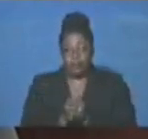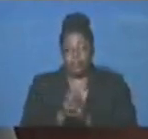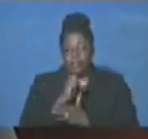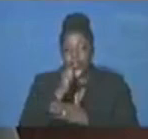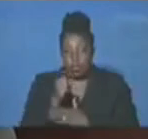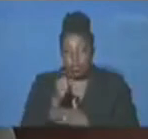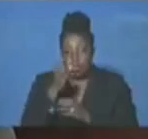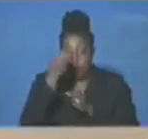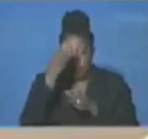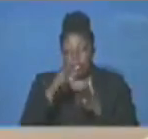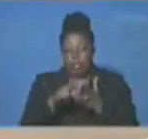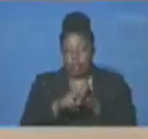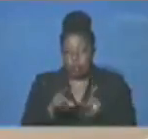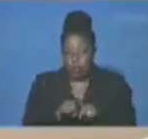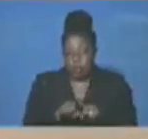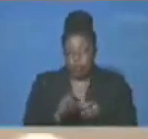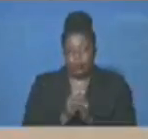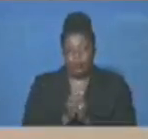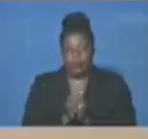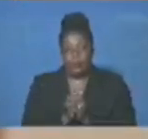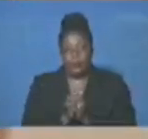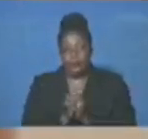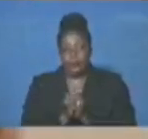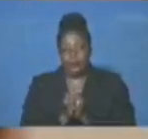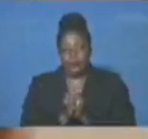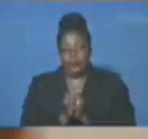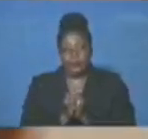make sure that they're in compliance with those rules too. For the Bahamas Tonight, I'm Altavis Munnings.